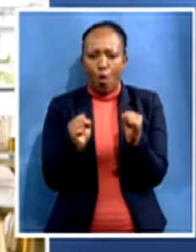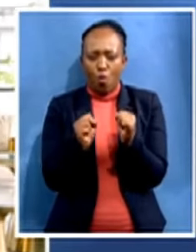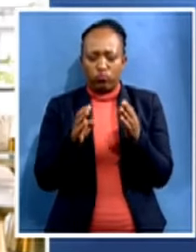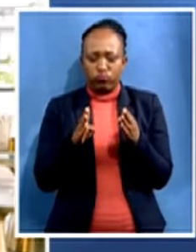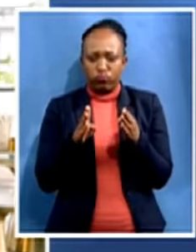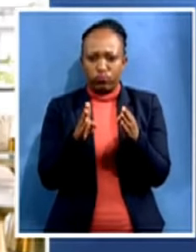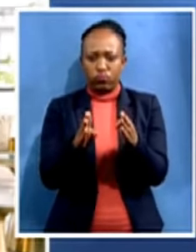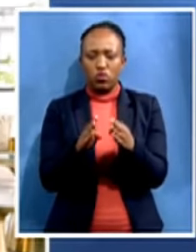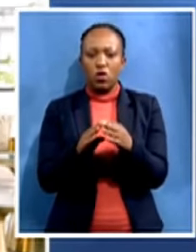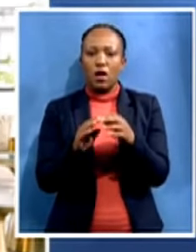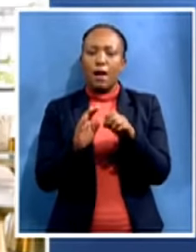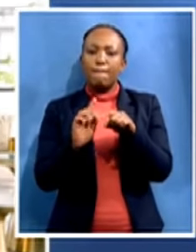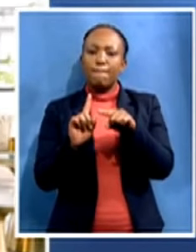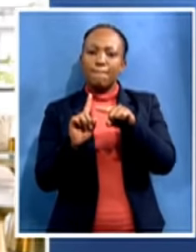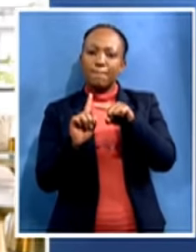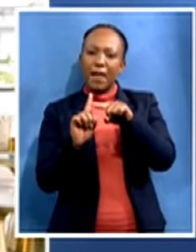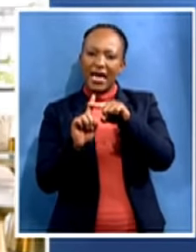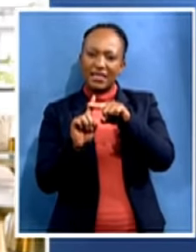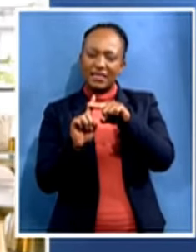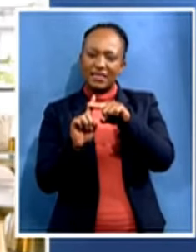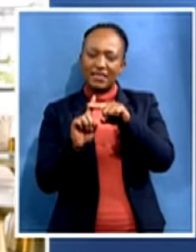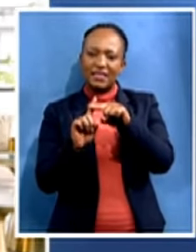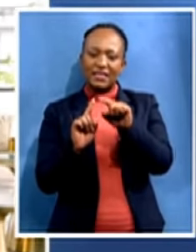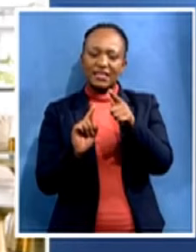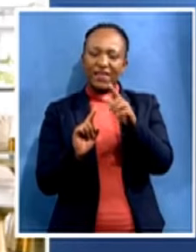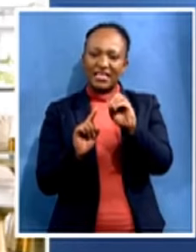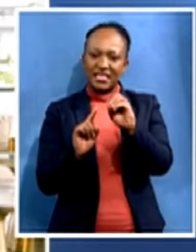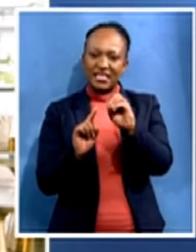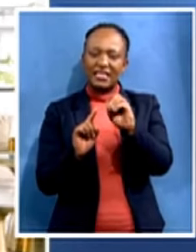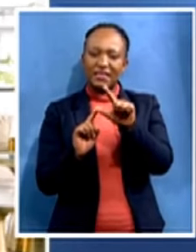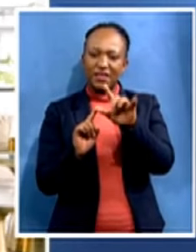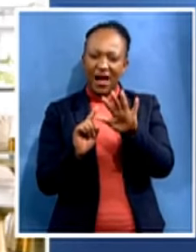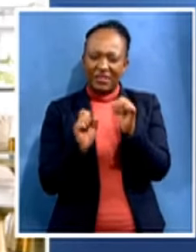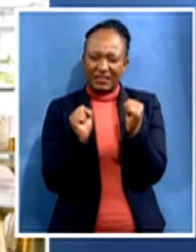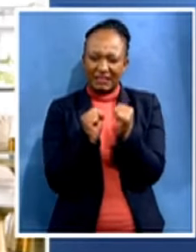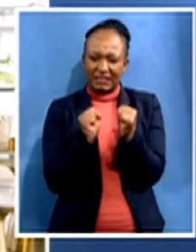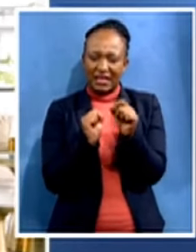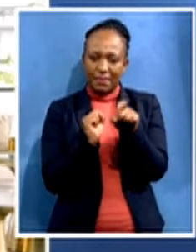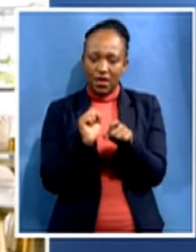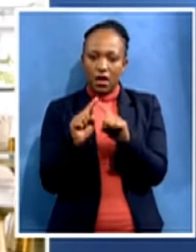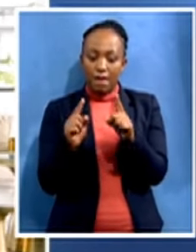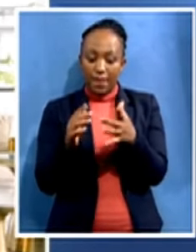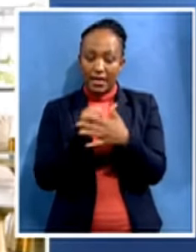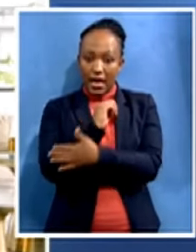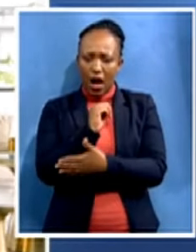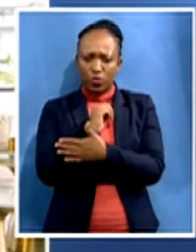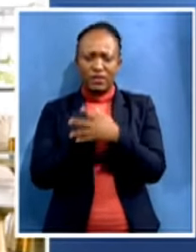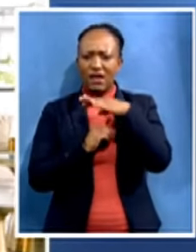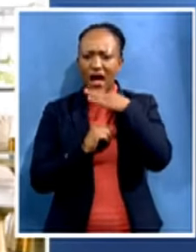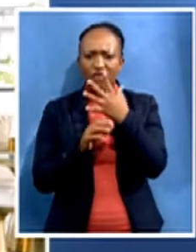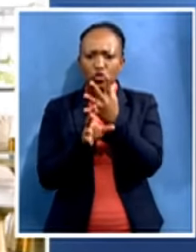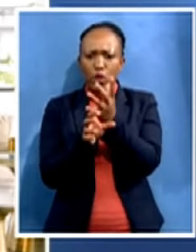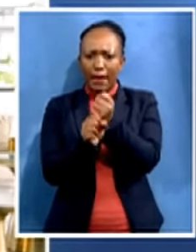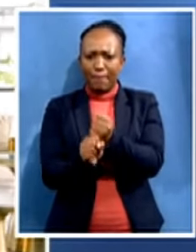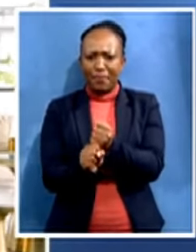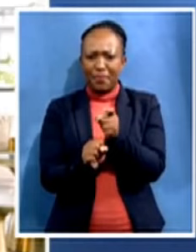75 degrees. Now, obviously, as a country, we don't have enough of that capacity to store vaccines at that level. In fact,